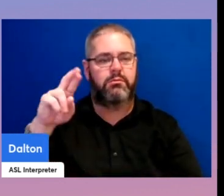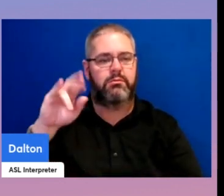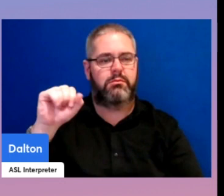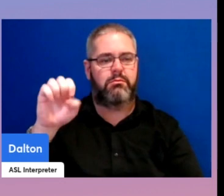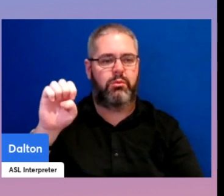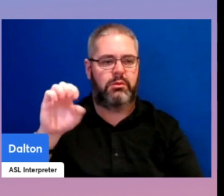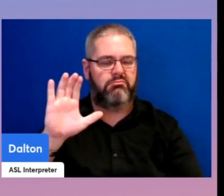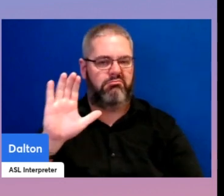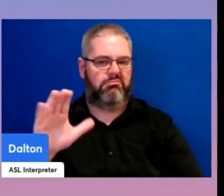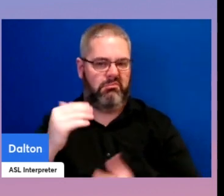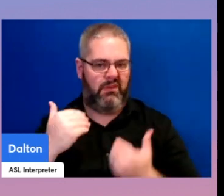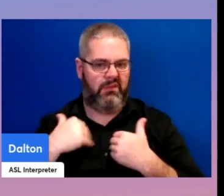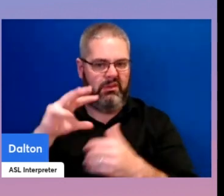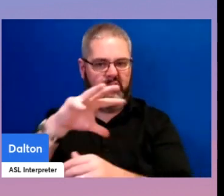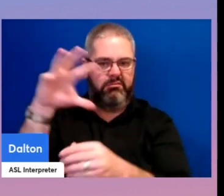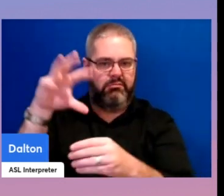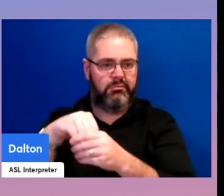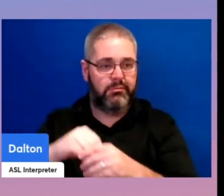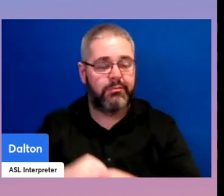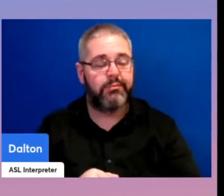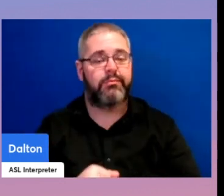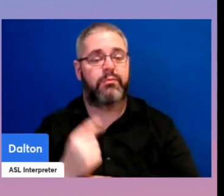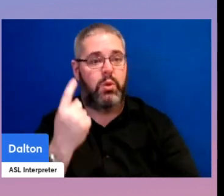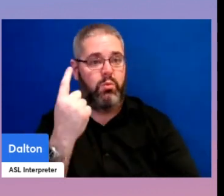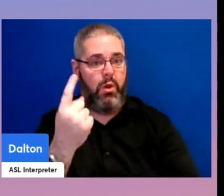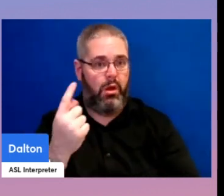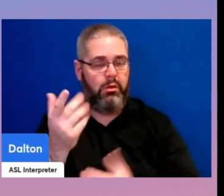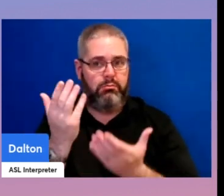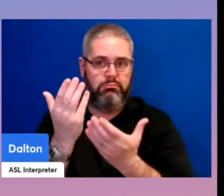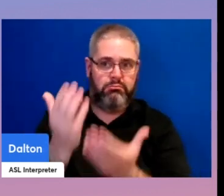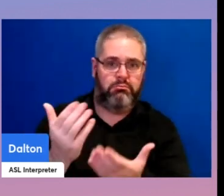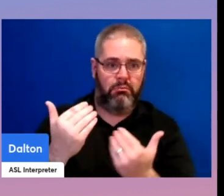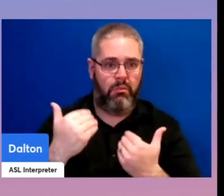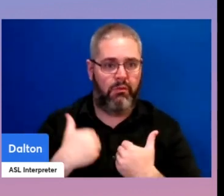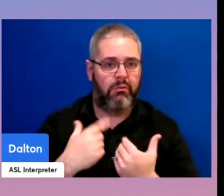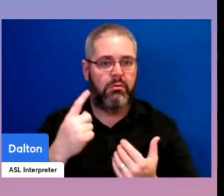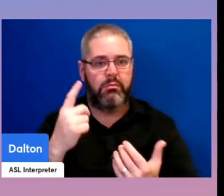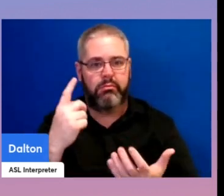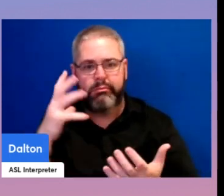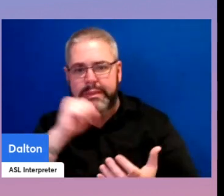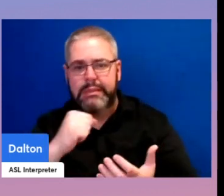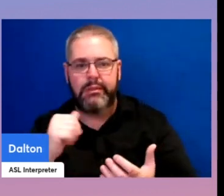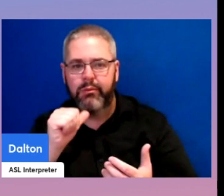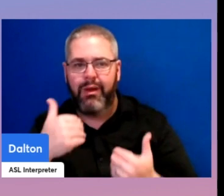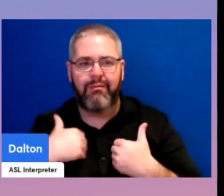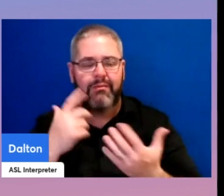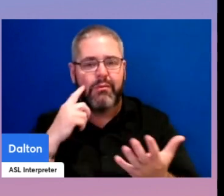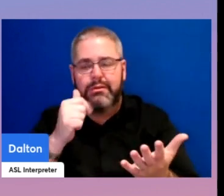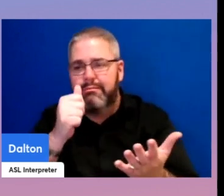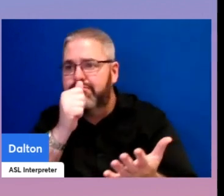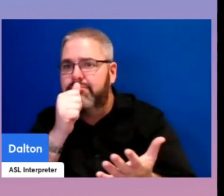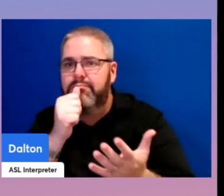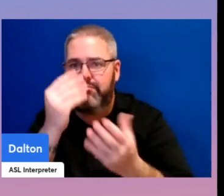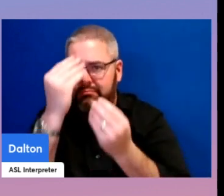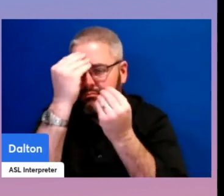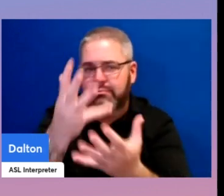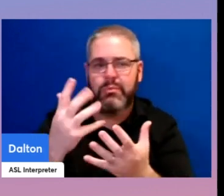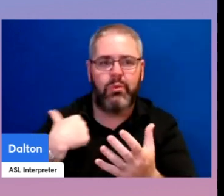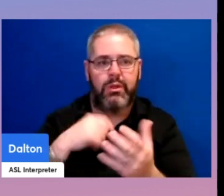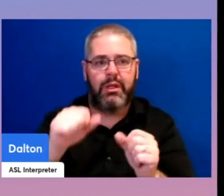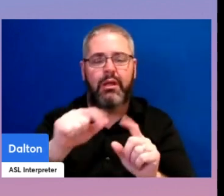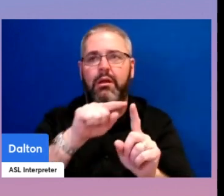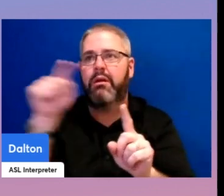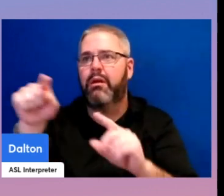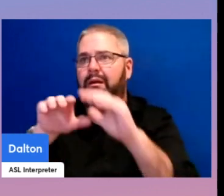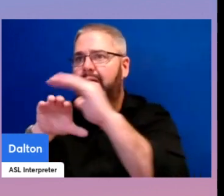is a solution that maintains one-way sync for KV-V2 secrets into various destinations that are easier to